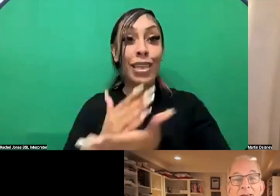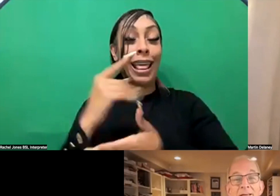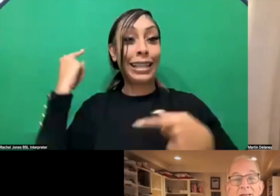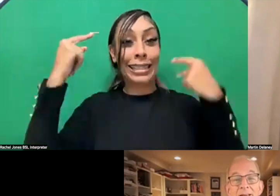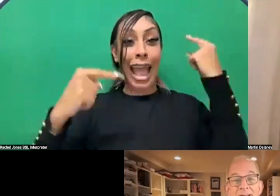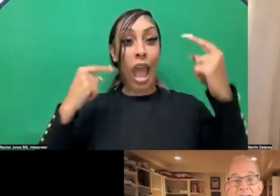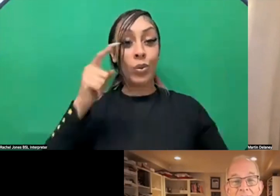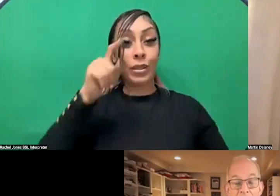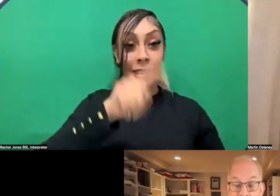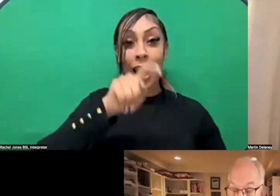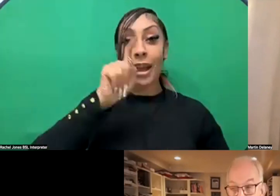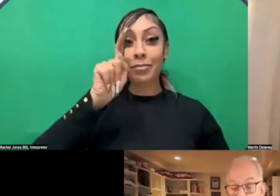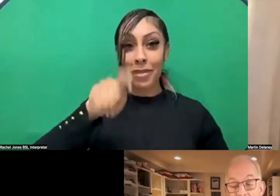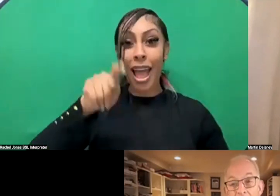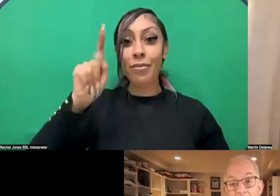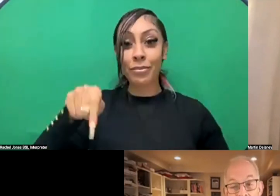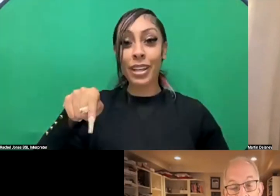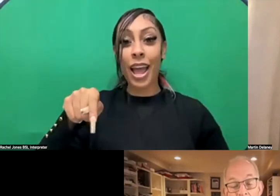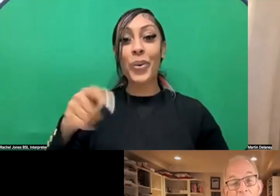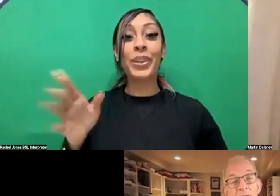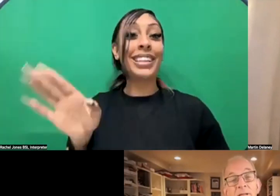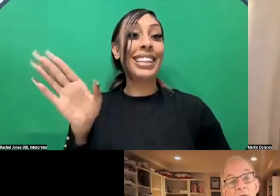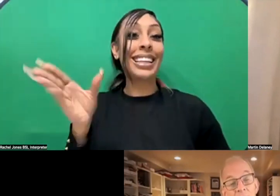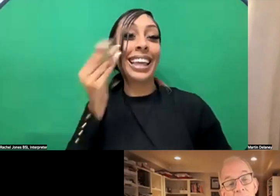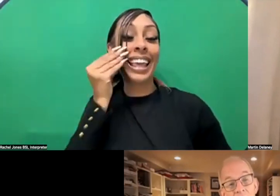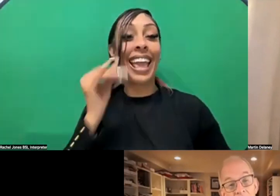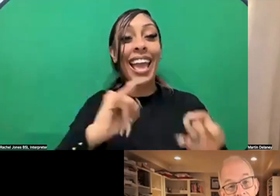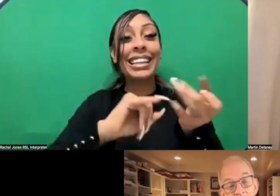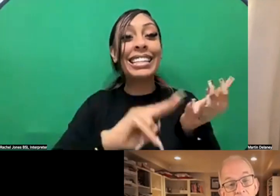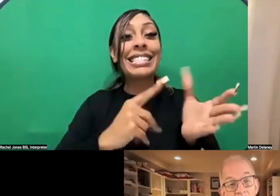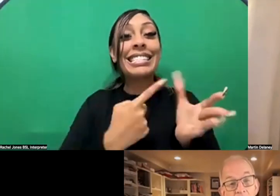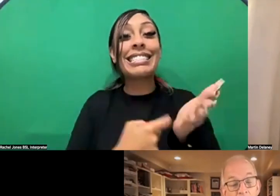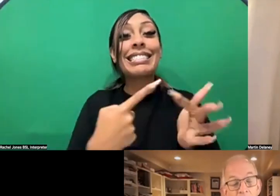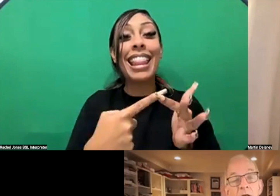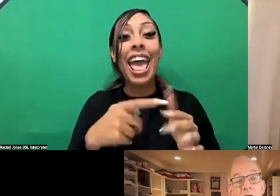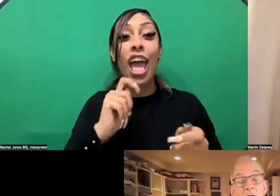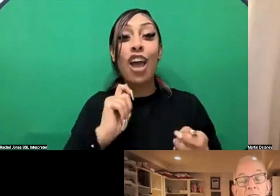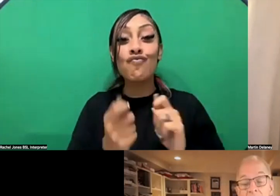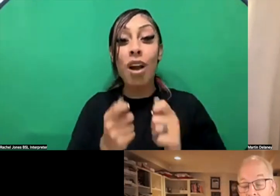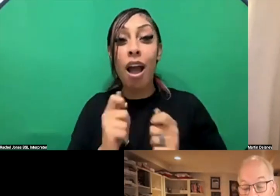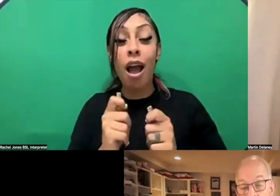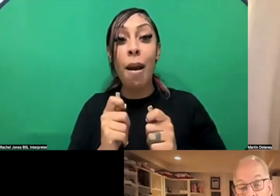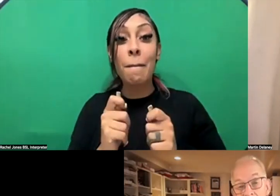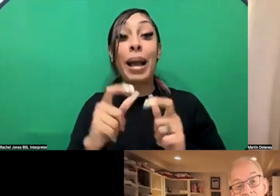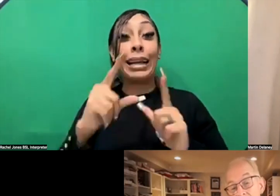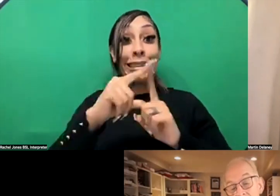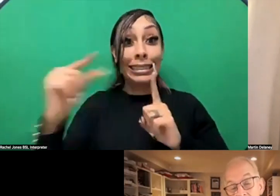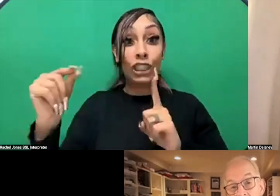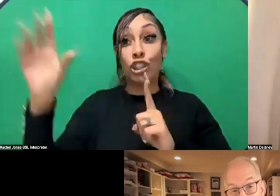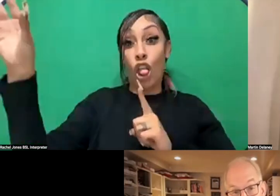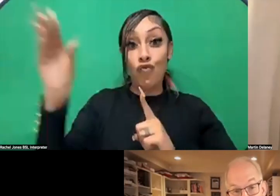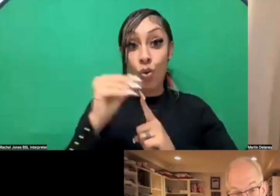hearing, if you, for example, hit the snare drum button, you'd be hearing a digital recording of a snare drum. Now, this is